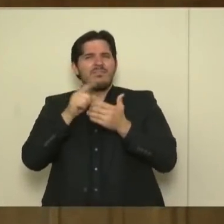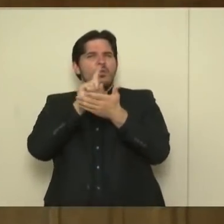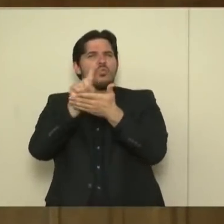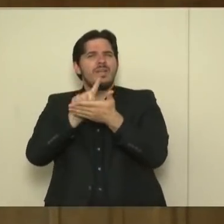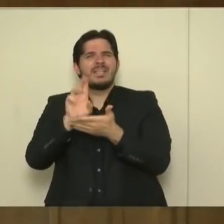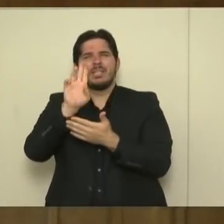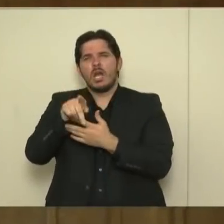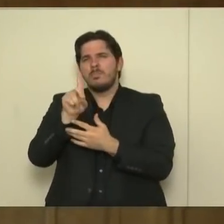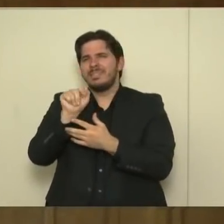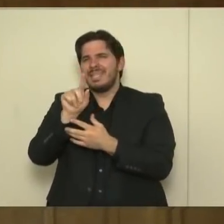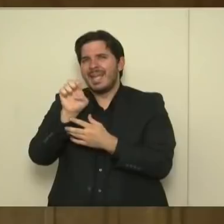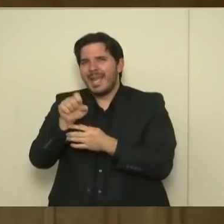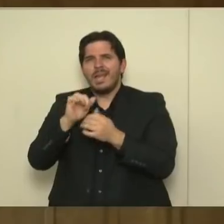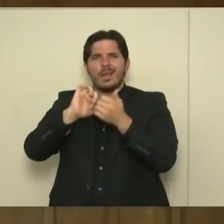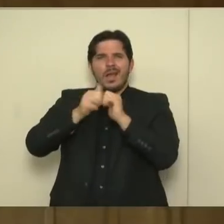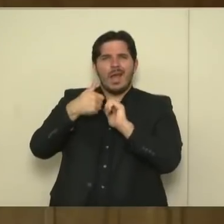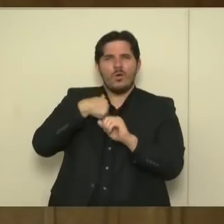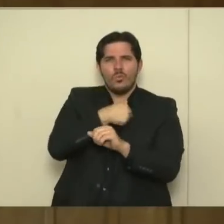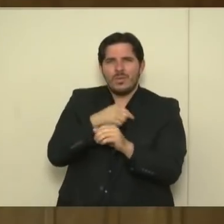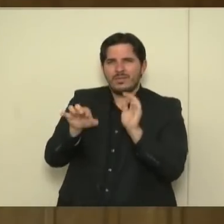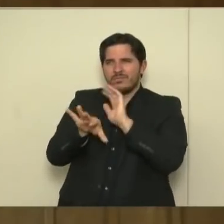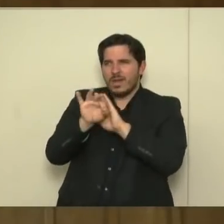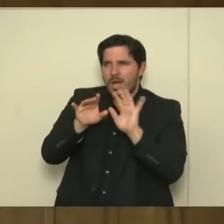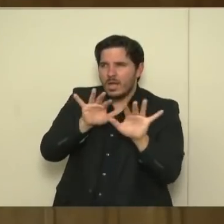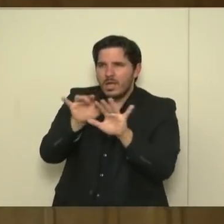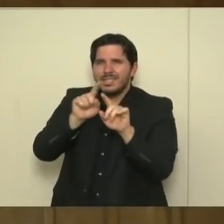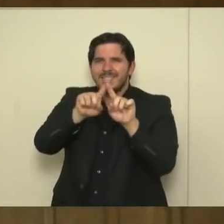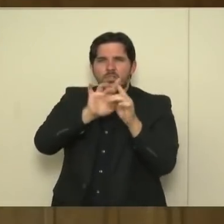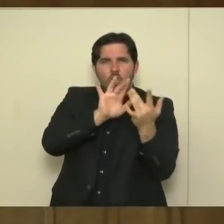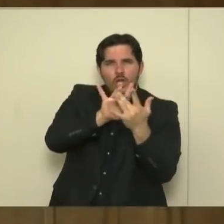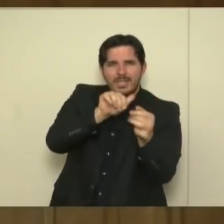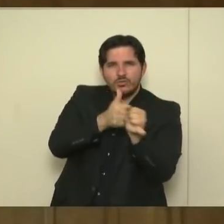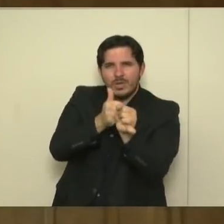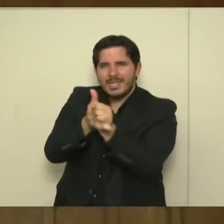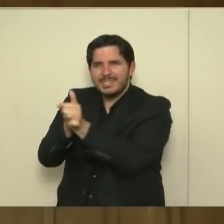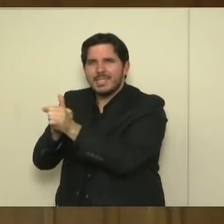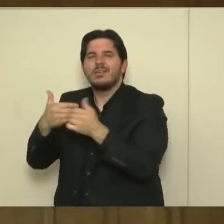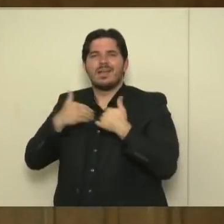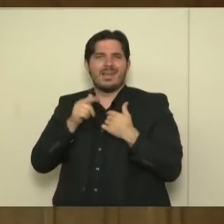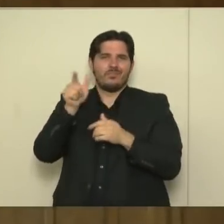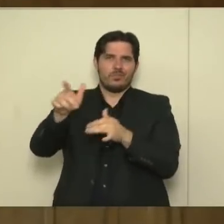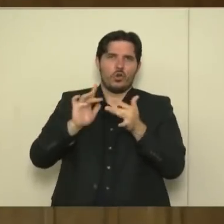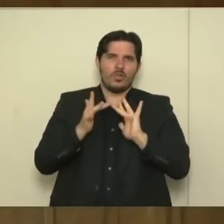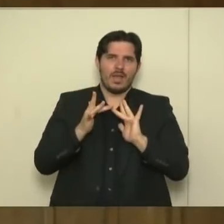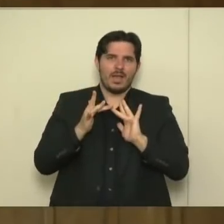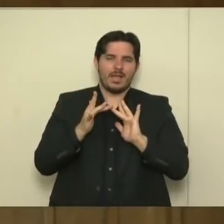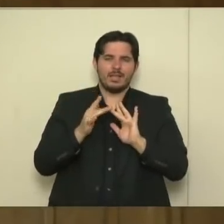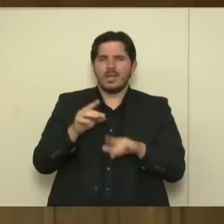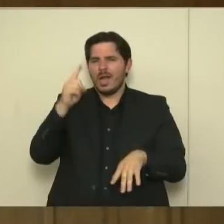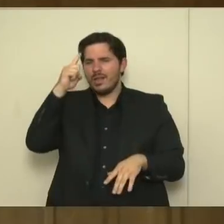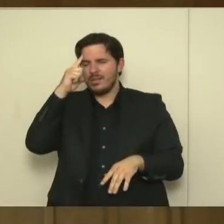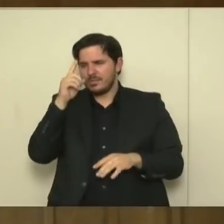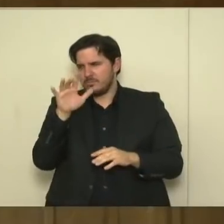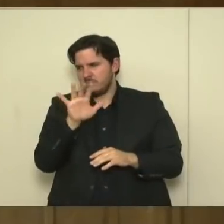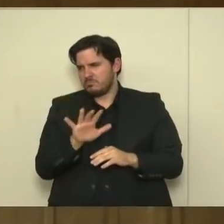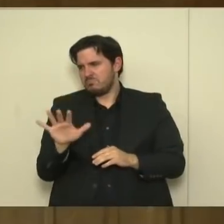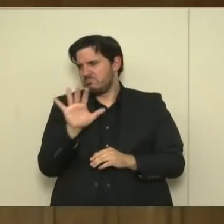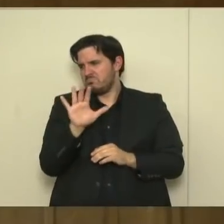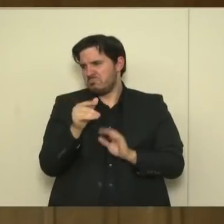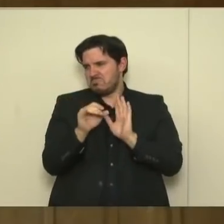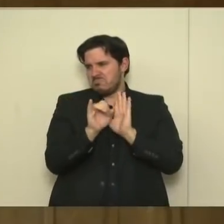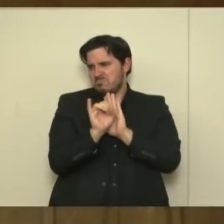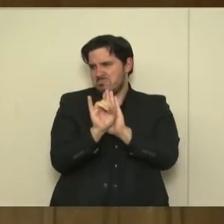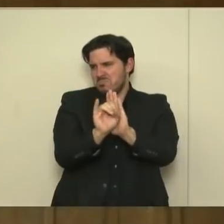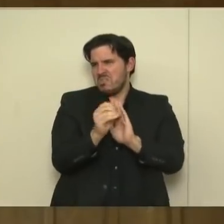out from contact tracing. So travel up a little bit, back up to about 15% of cases.